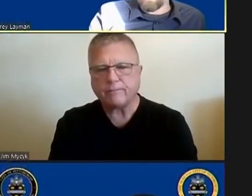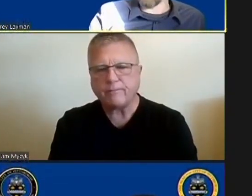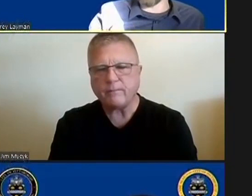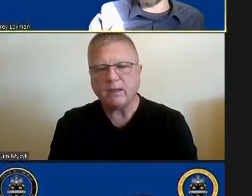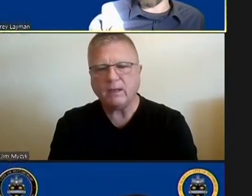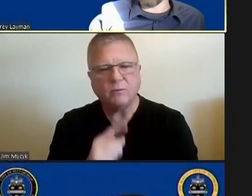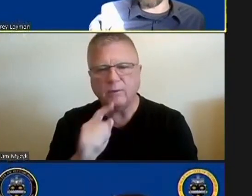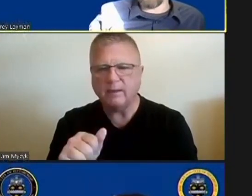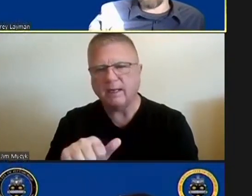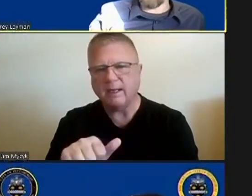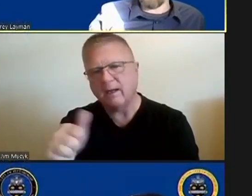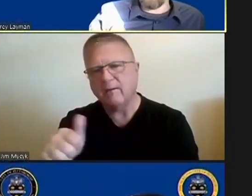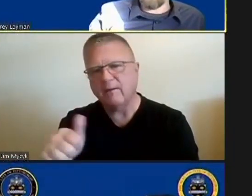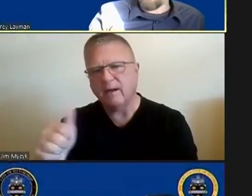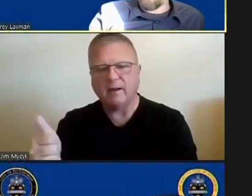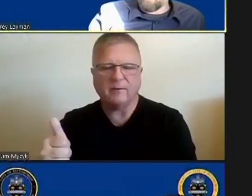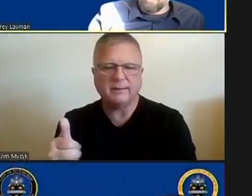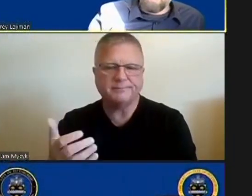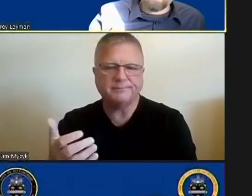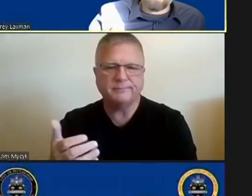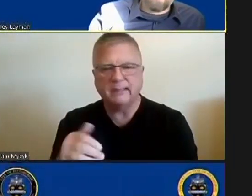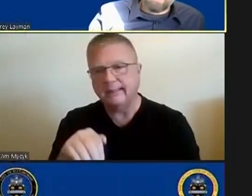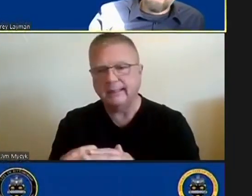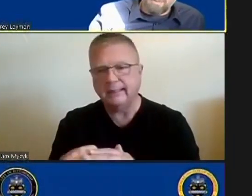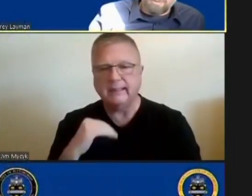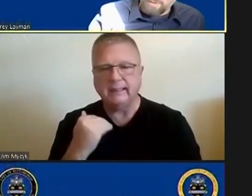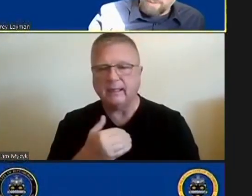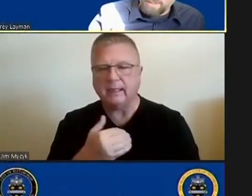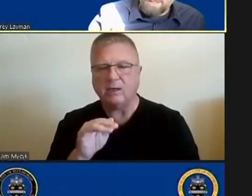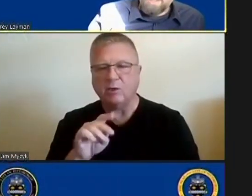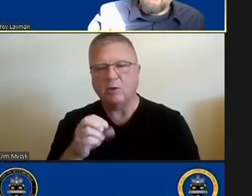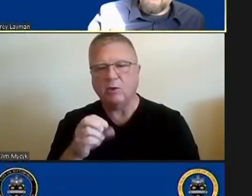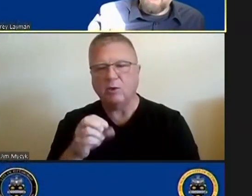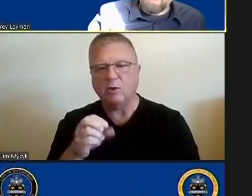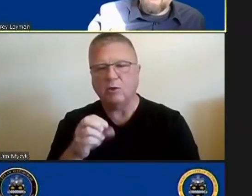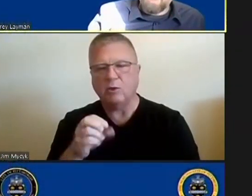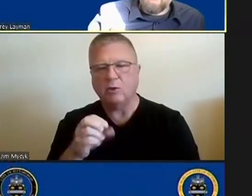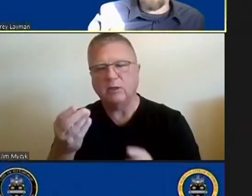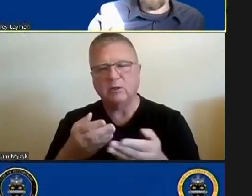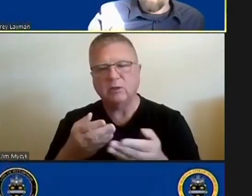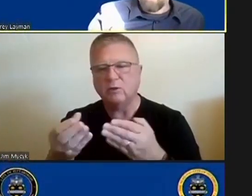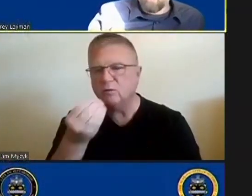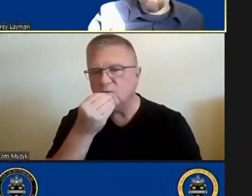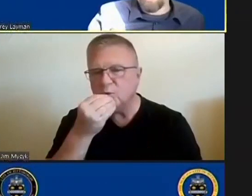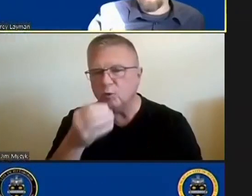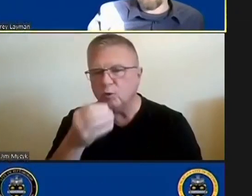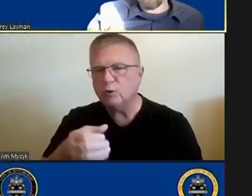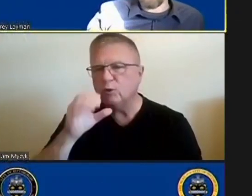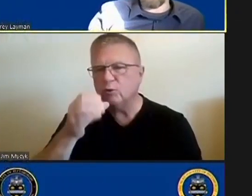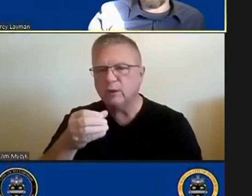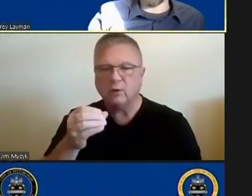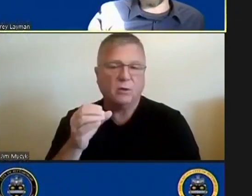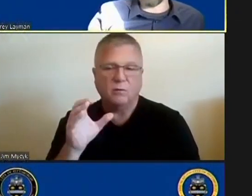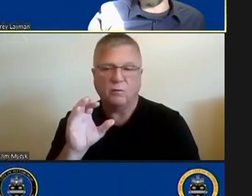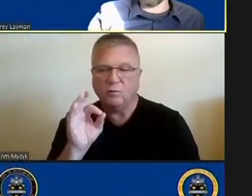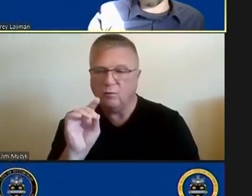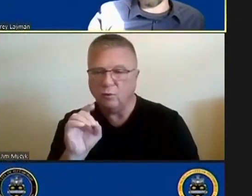everything else, and in our code that's serving food and drink, food or drink,